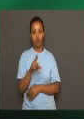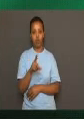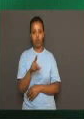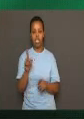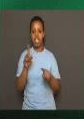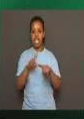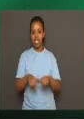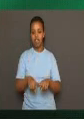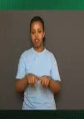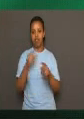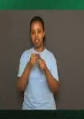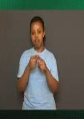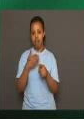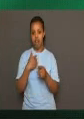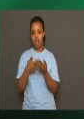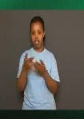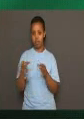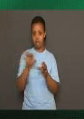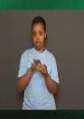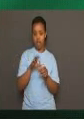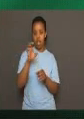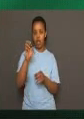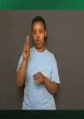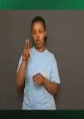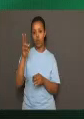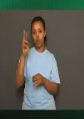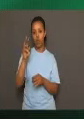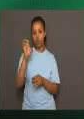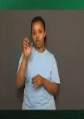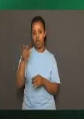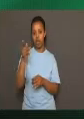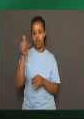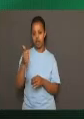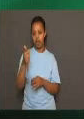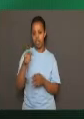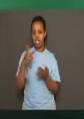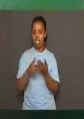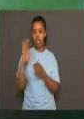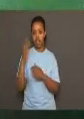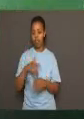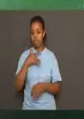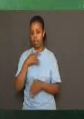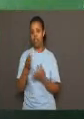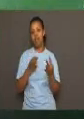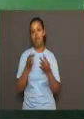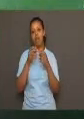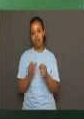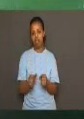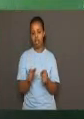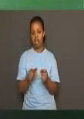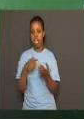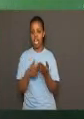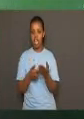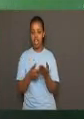word eureka is often used to describe a feeling like this. This moment